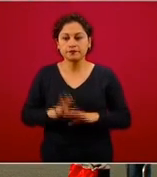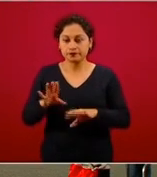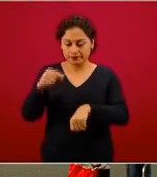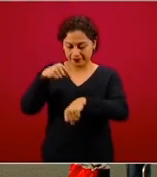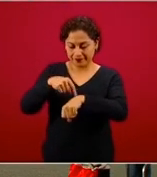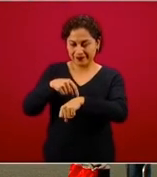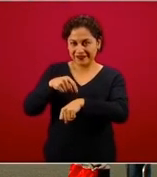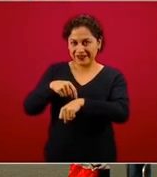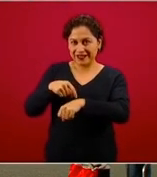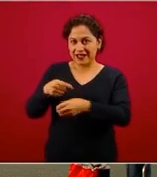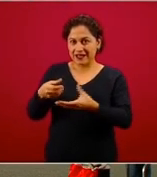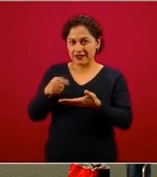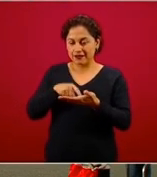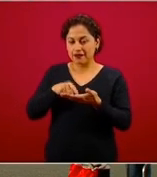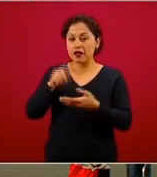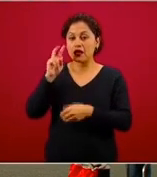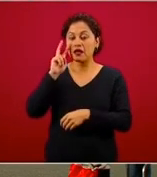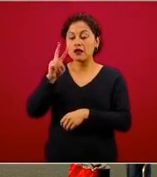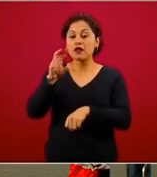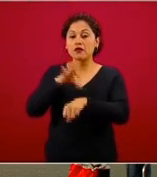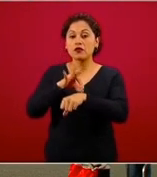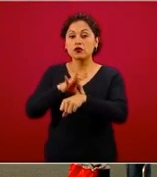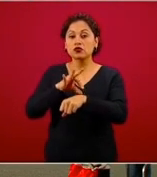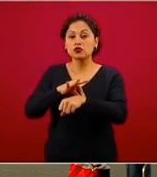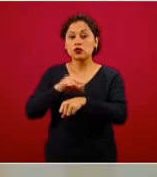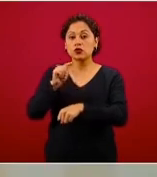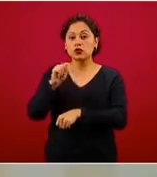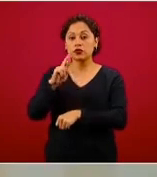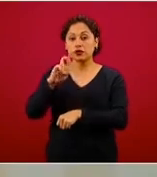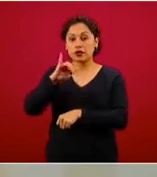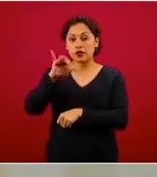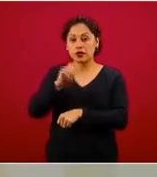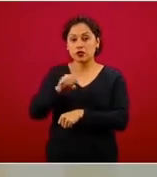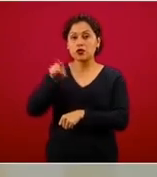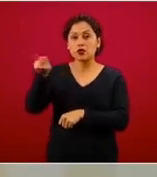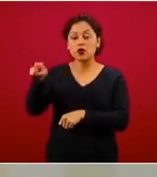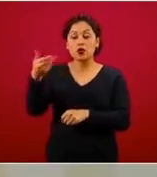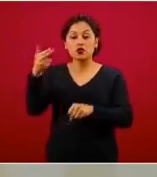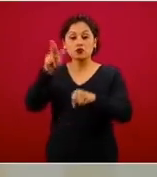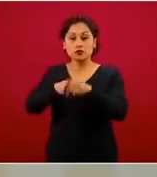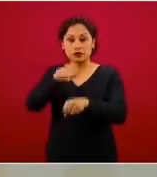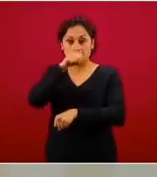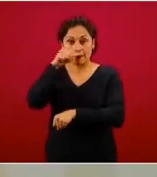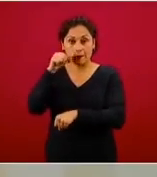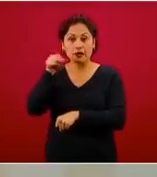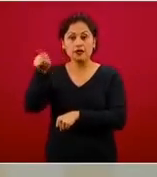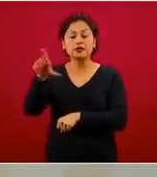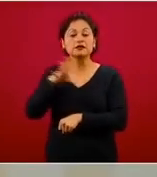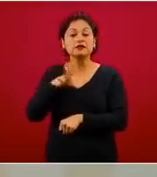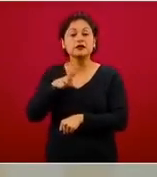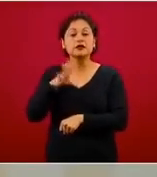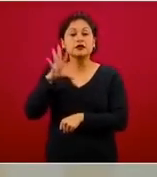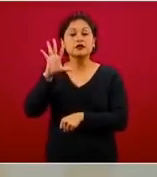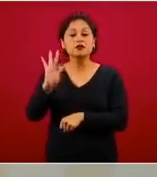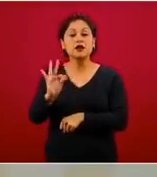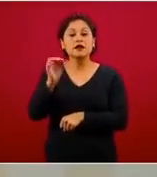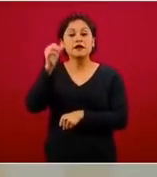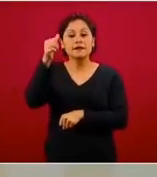Dr. Jorge Trejo wrote me an answer right now. He said the Hospital Juarez today, there